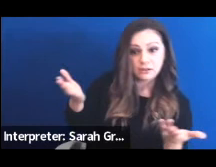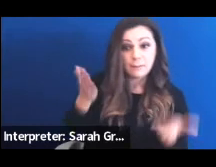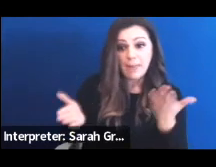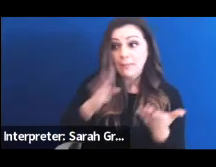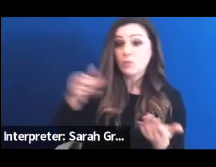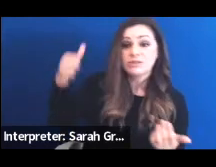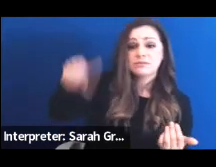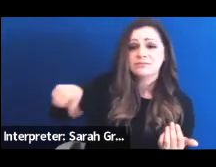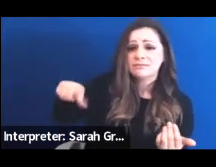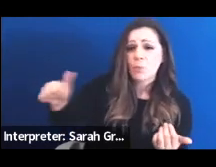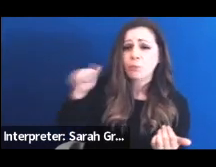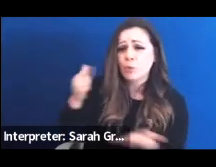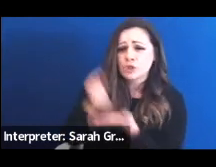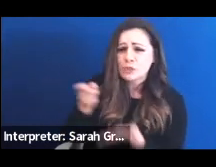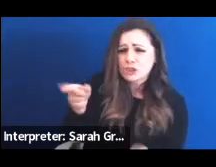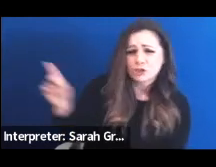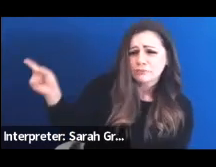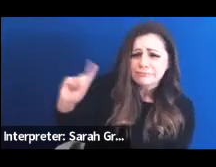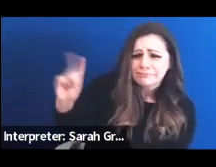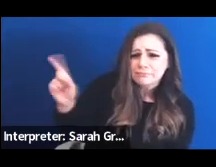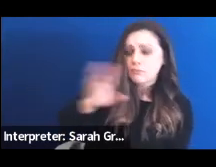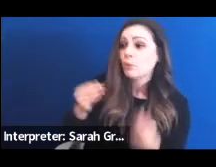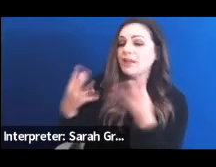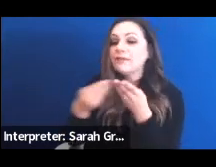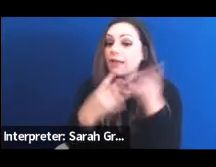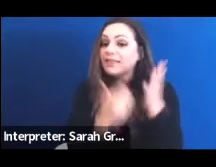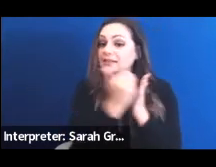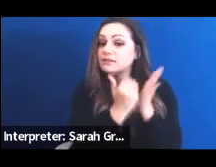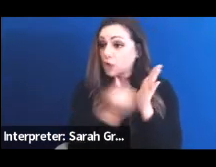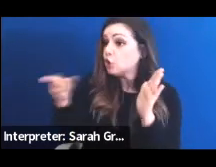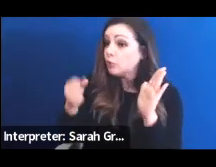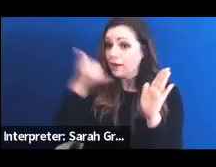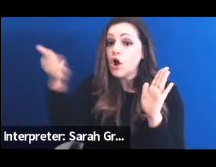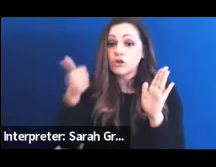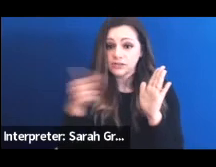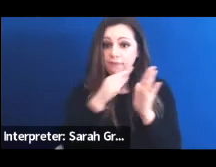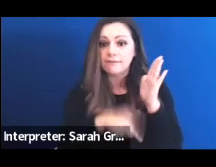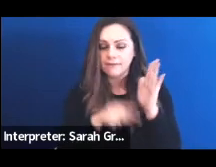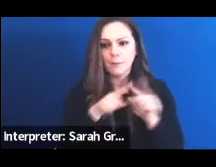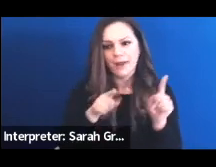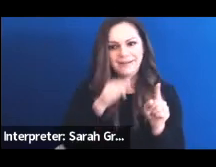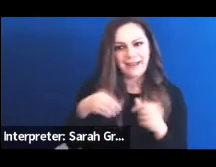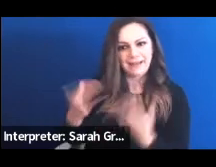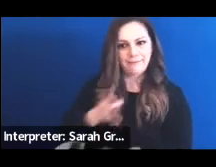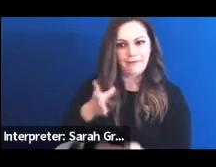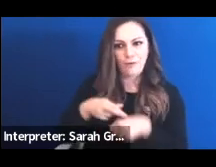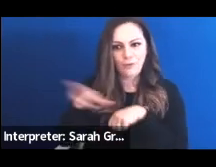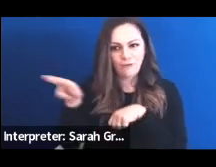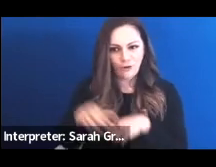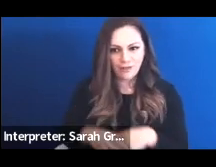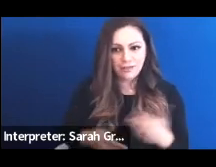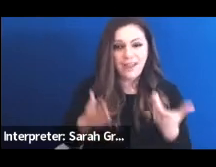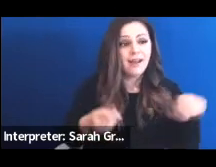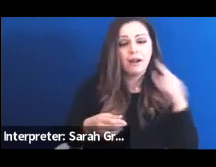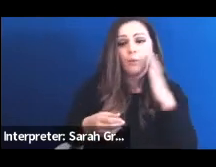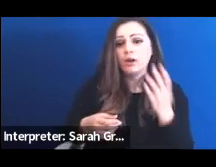list of cardiologists and cath labs to call, but not referred to them directly. And they'd only be given an aspirin if they agreed